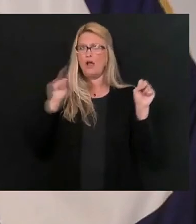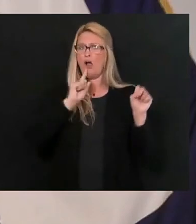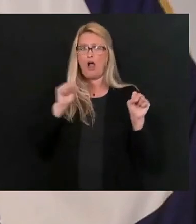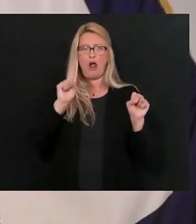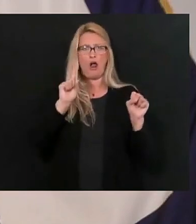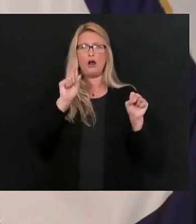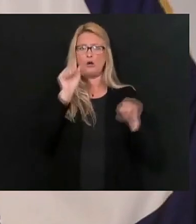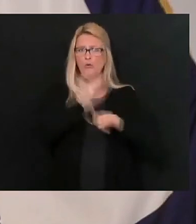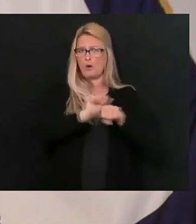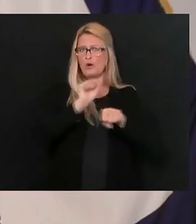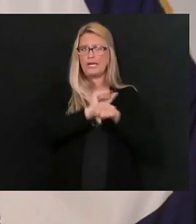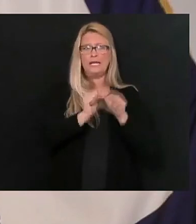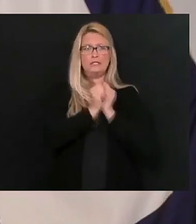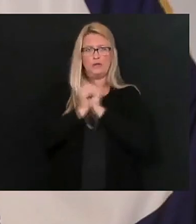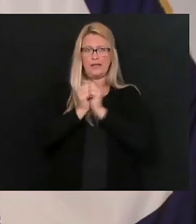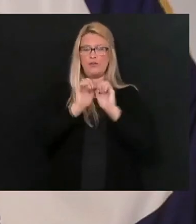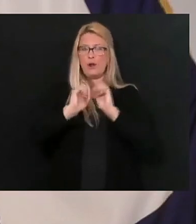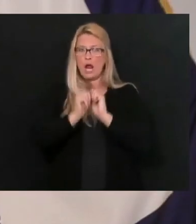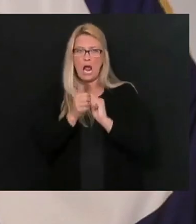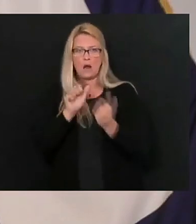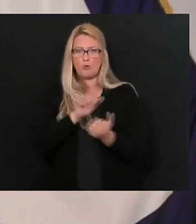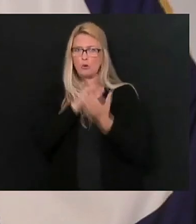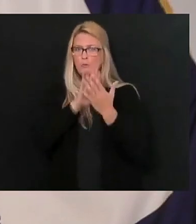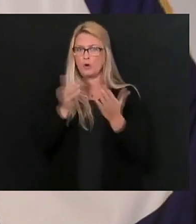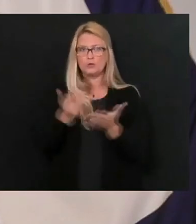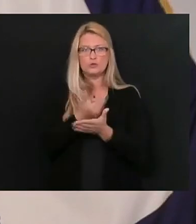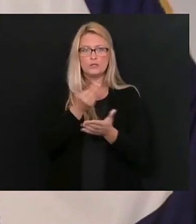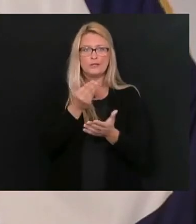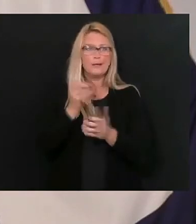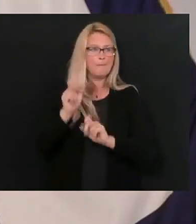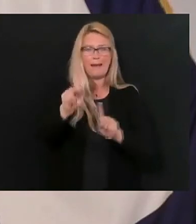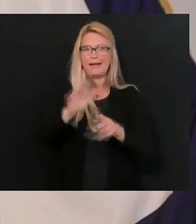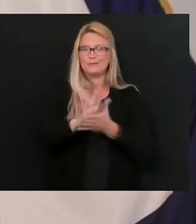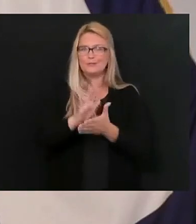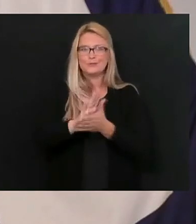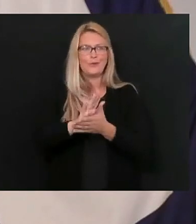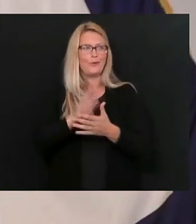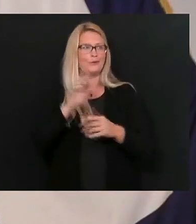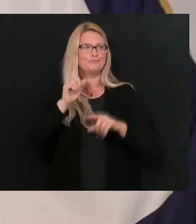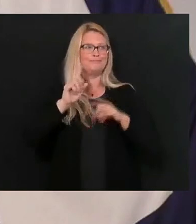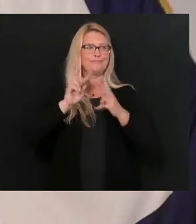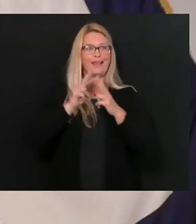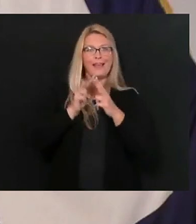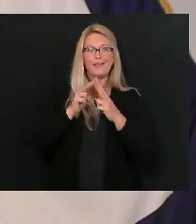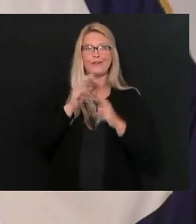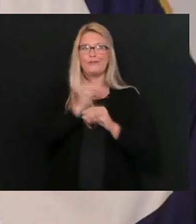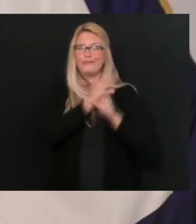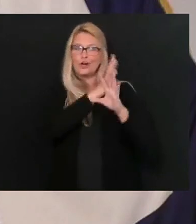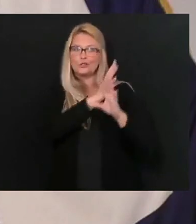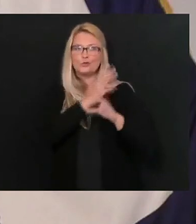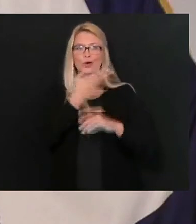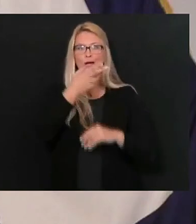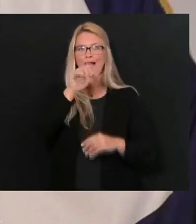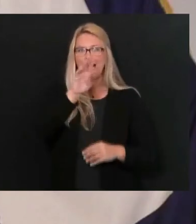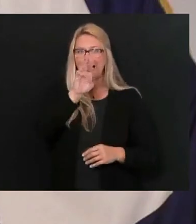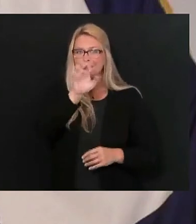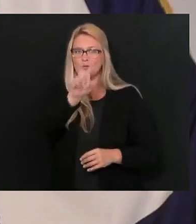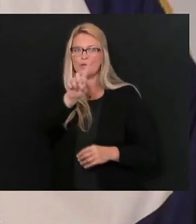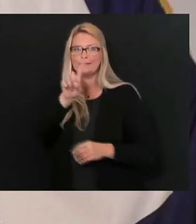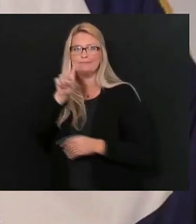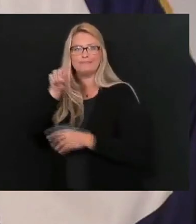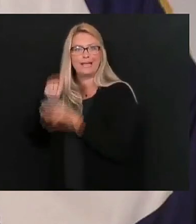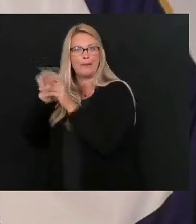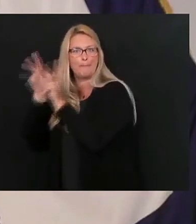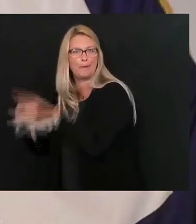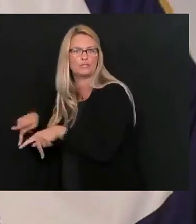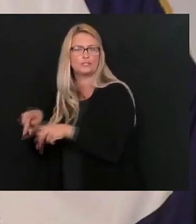they're going back to school, and whether it be virtual or it be, a hybrid, or it be, in classroom.